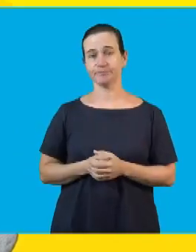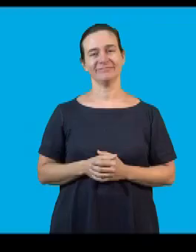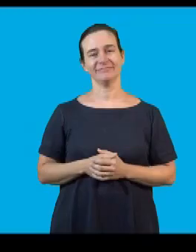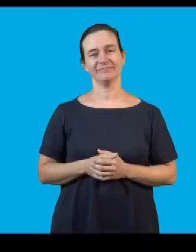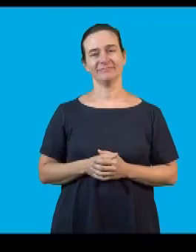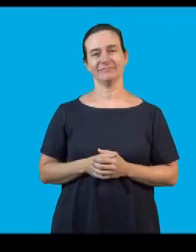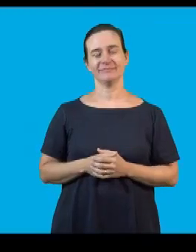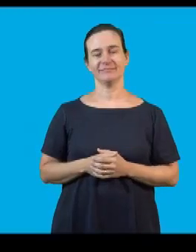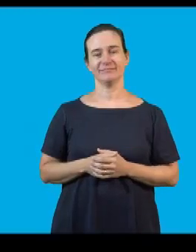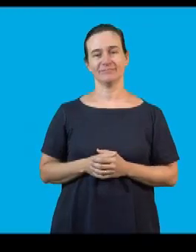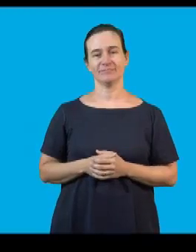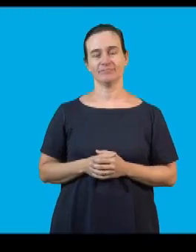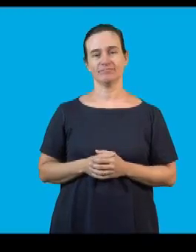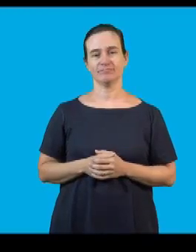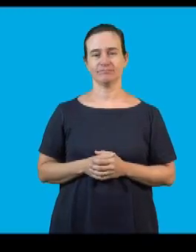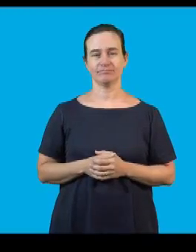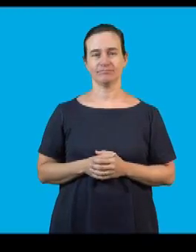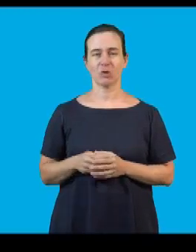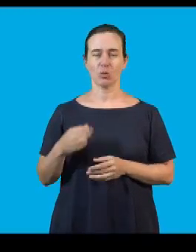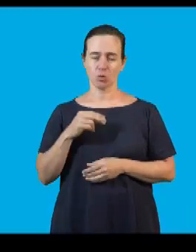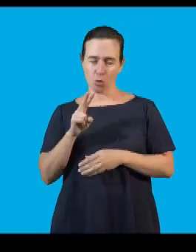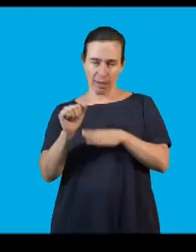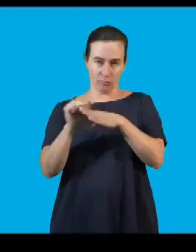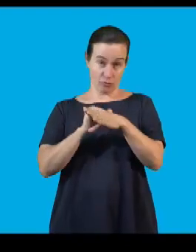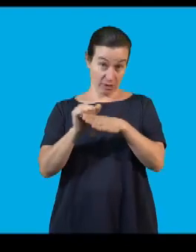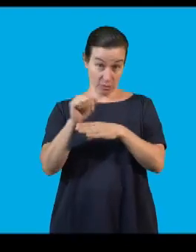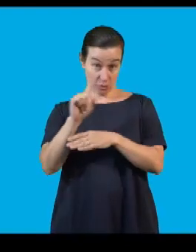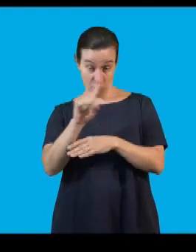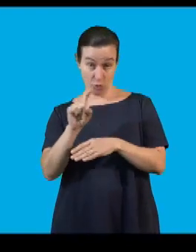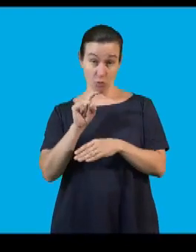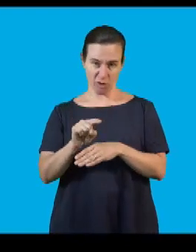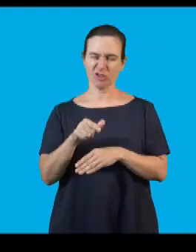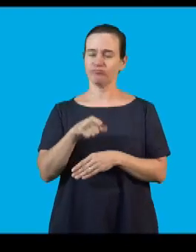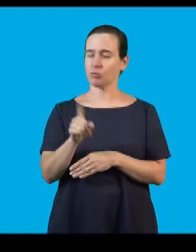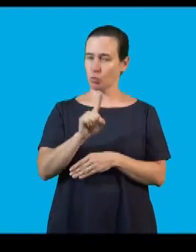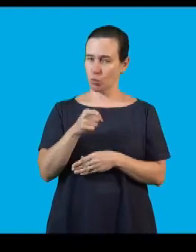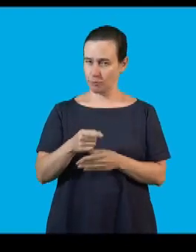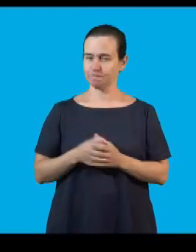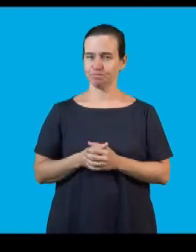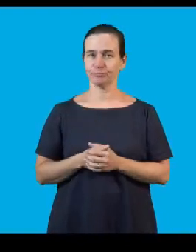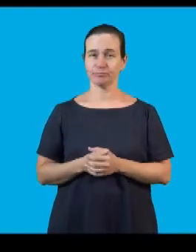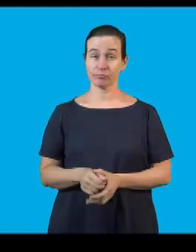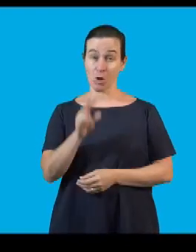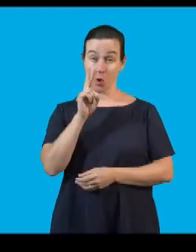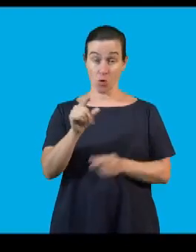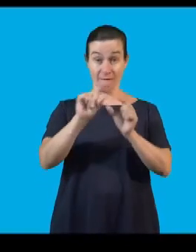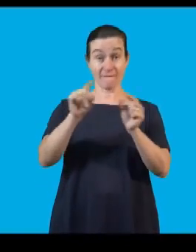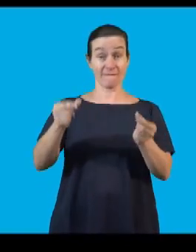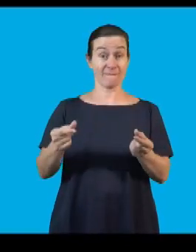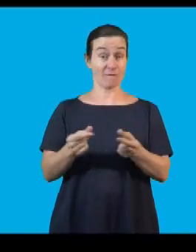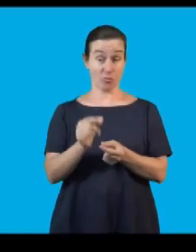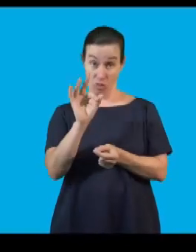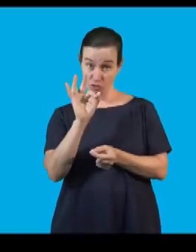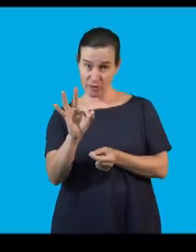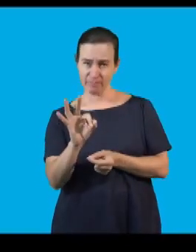right. We're going to look at a practice question, and it says, refer to frame